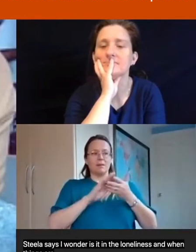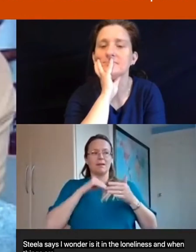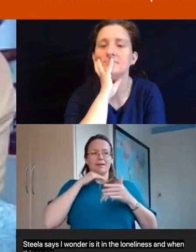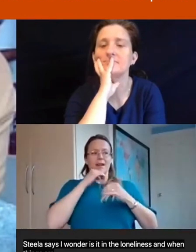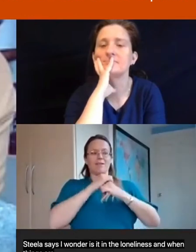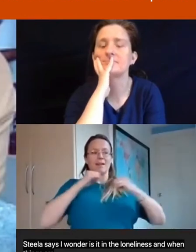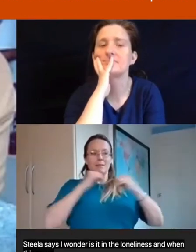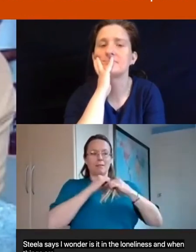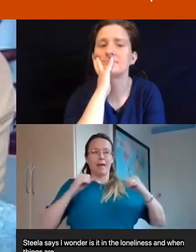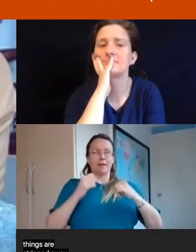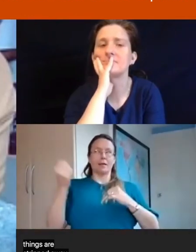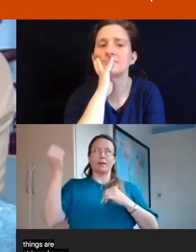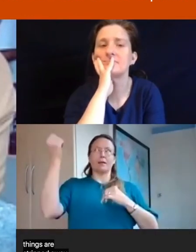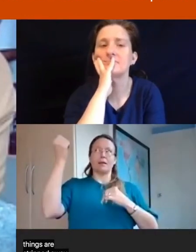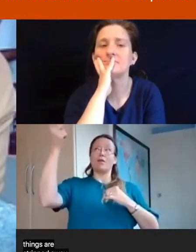God.